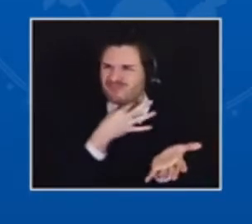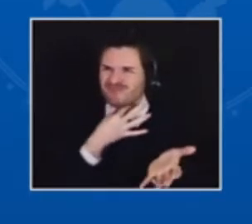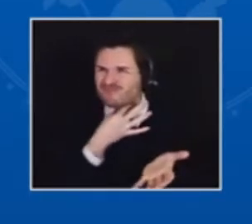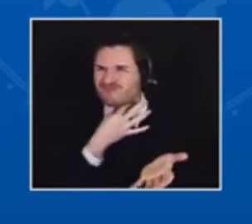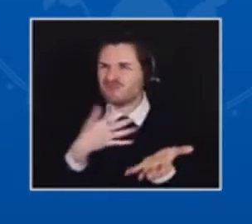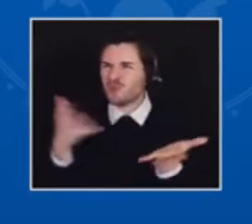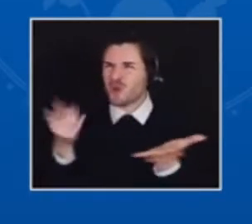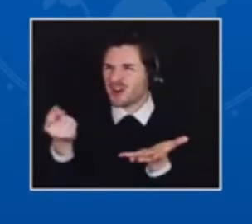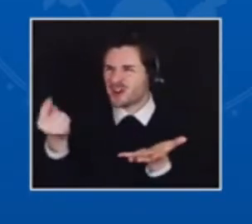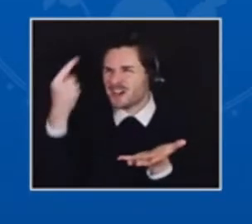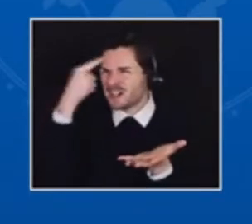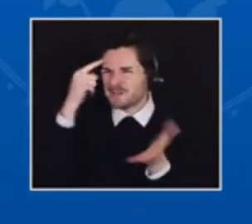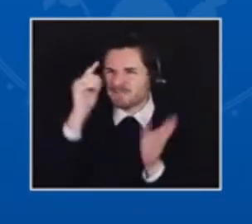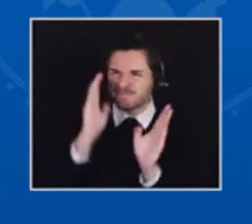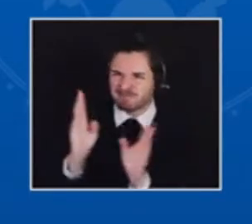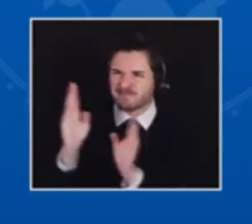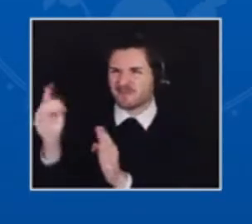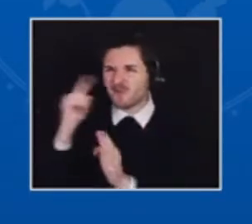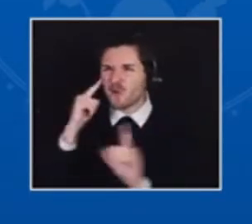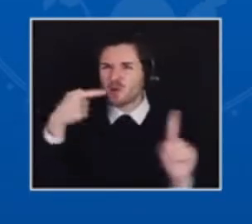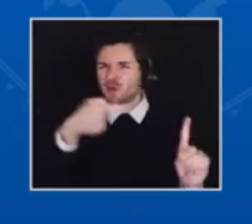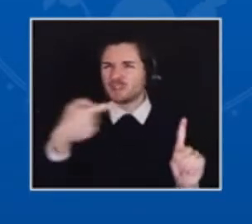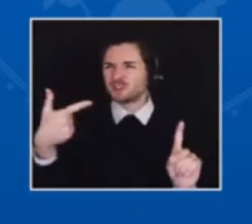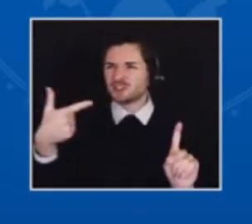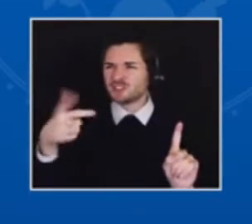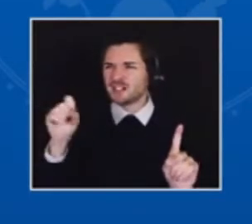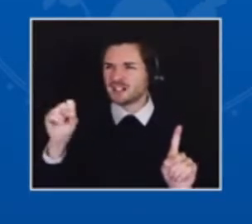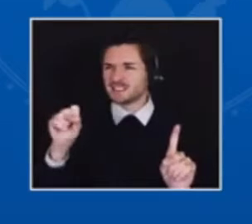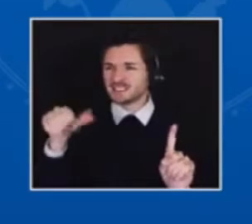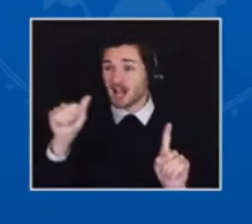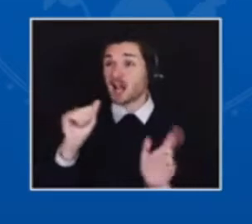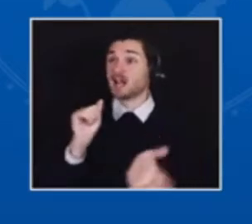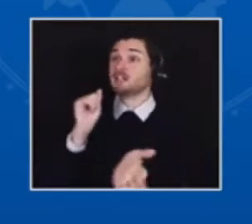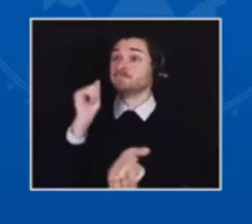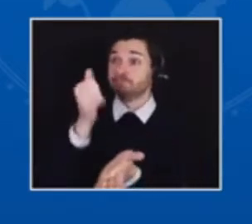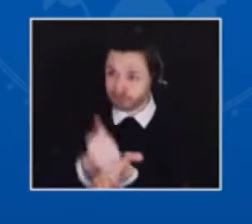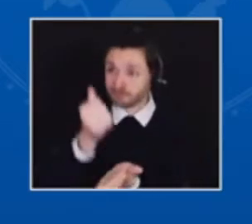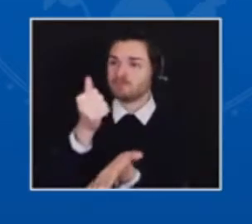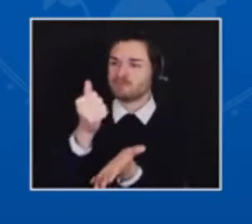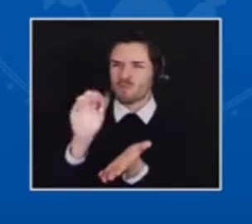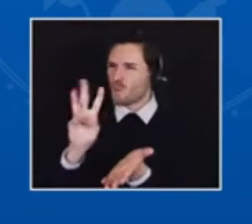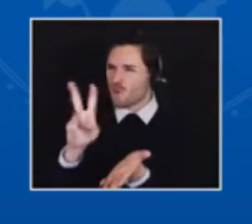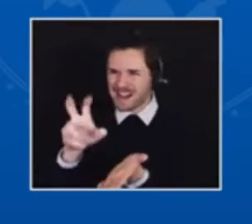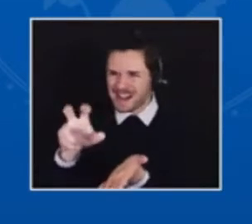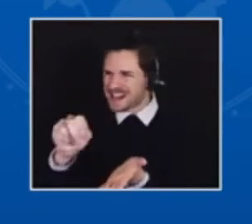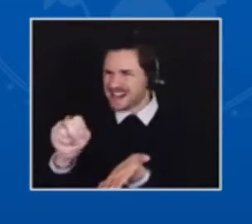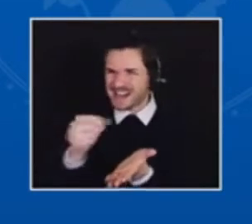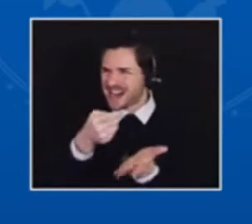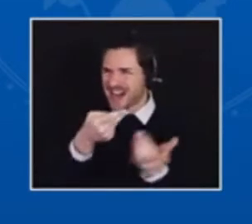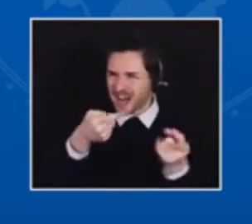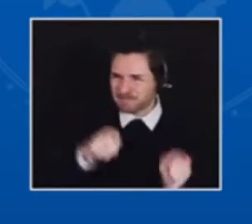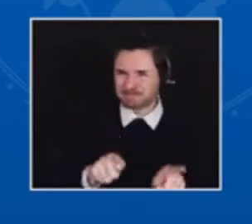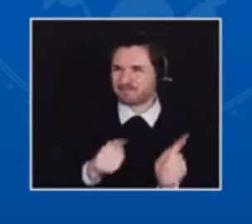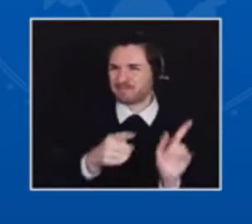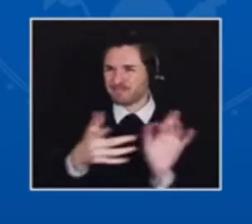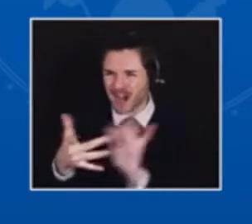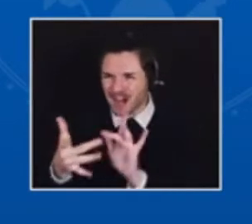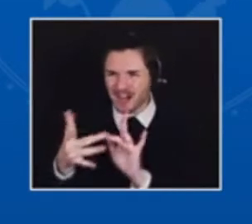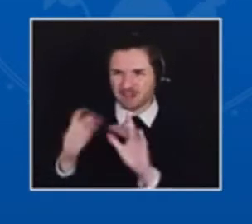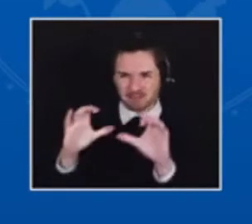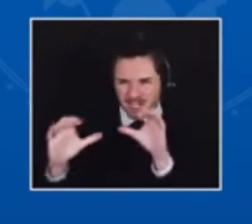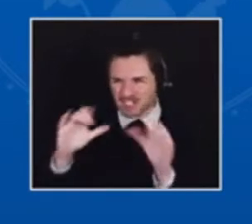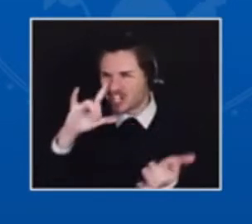GSA assment and when it might come to pass that you would consider legal action well I I'll start and